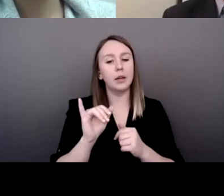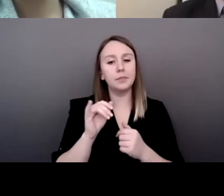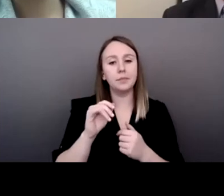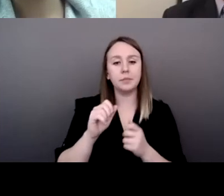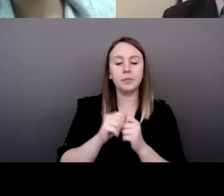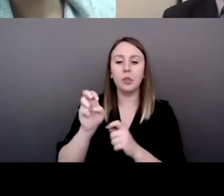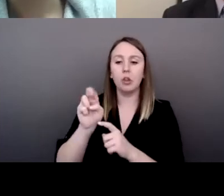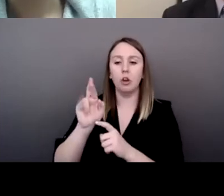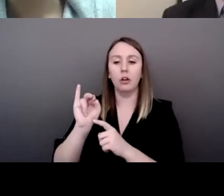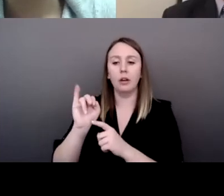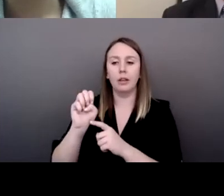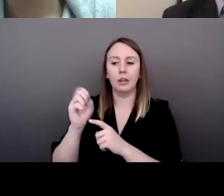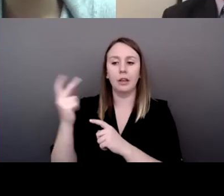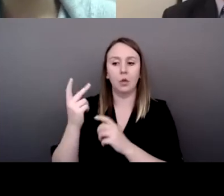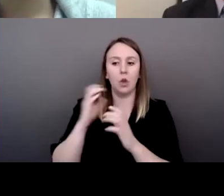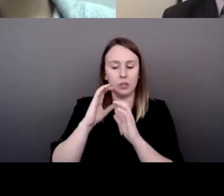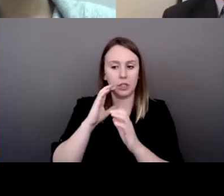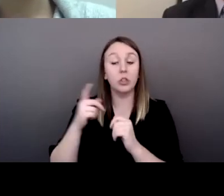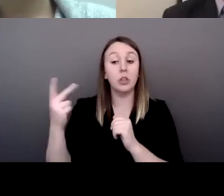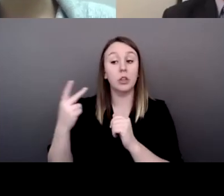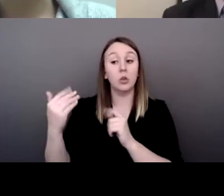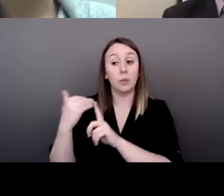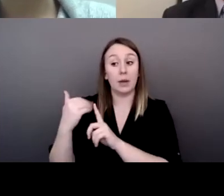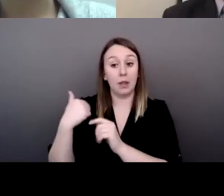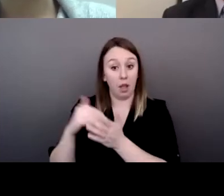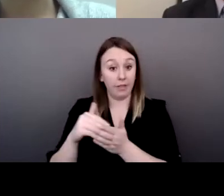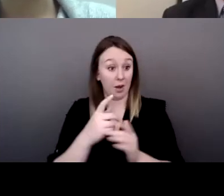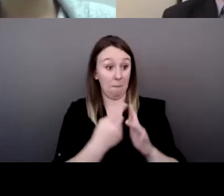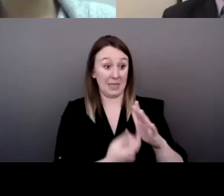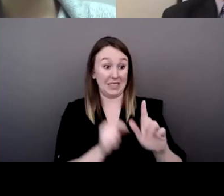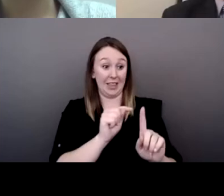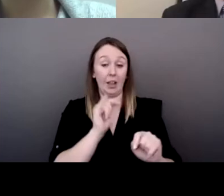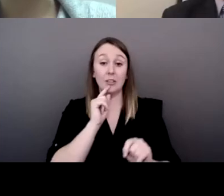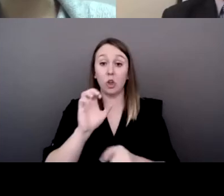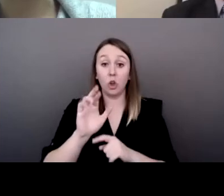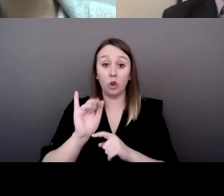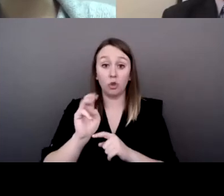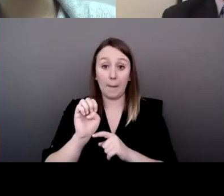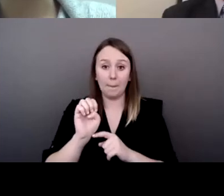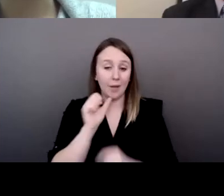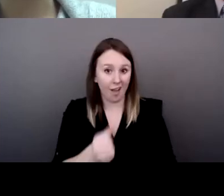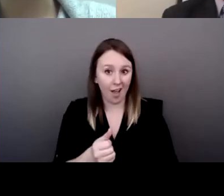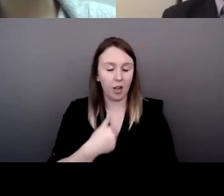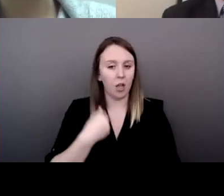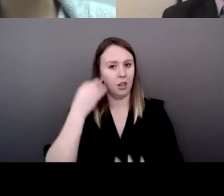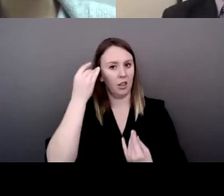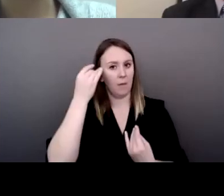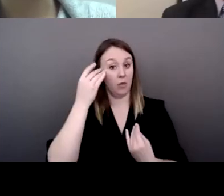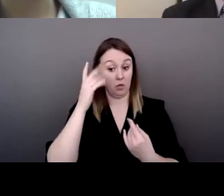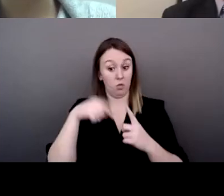always told me, that he reminds me constantly, like, missing's not a crime. And I think about that because, you know, when I went